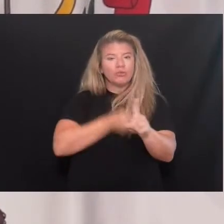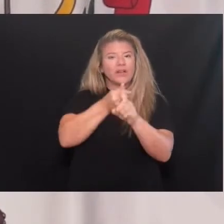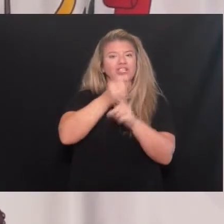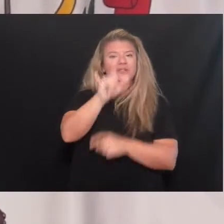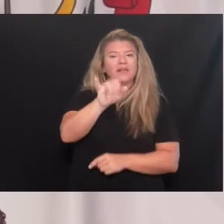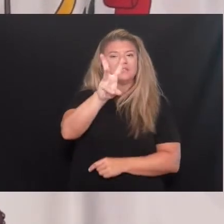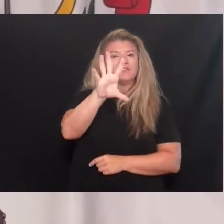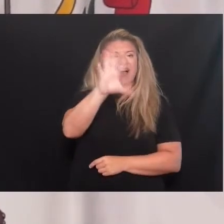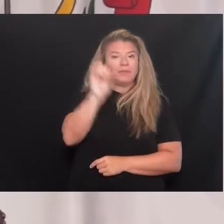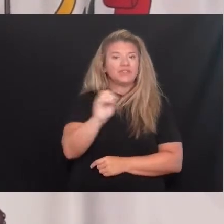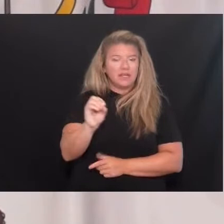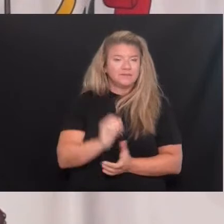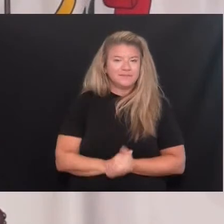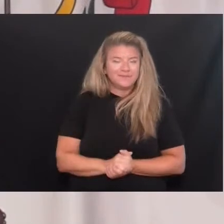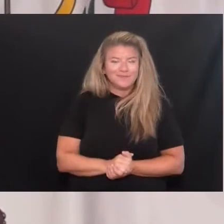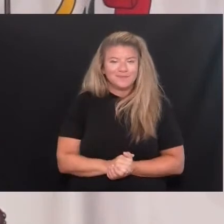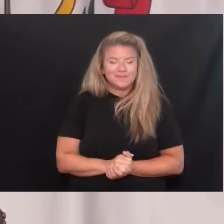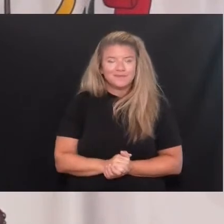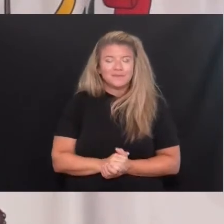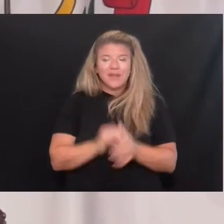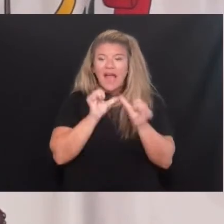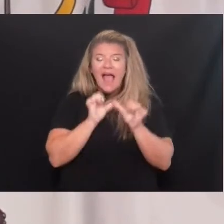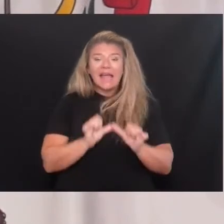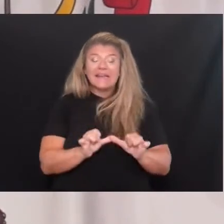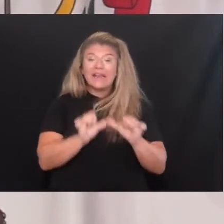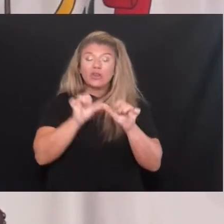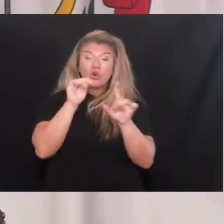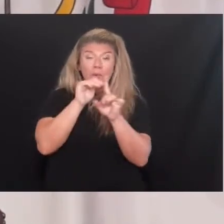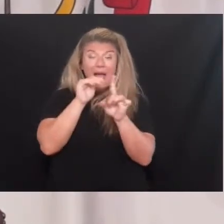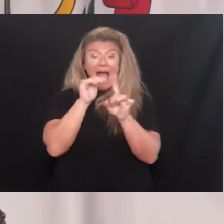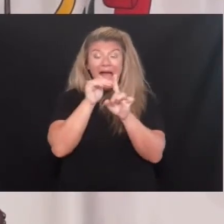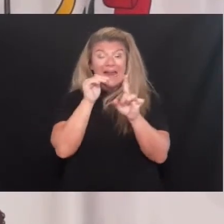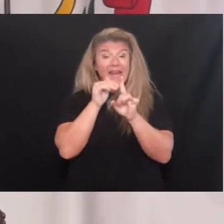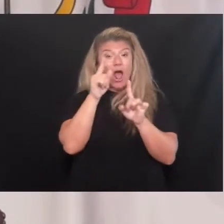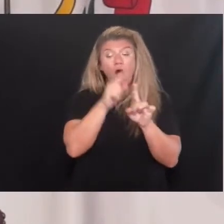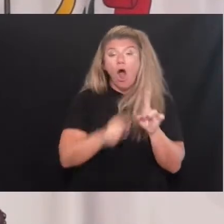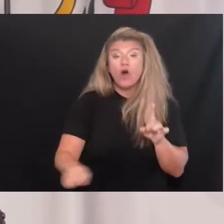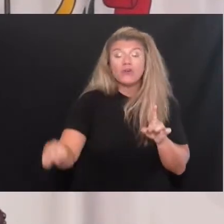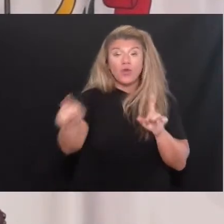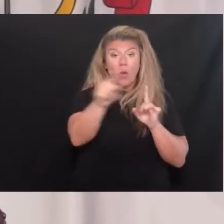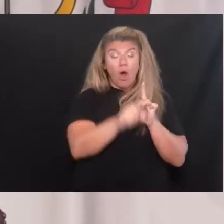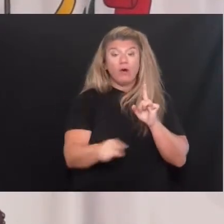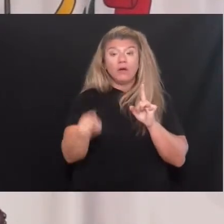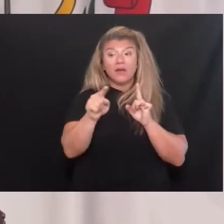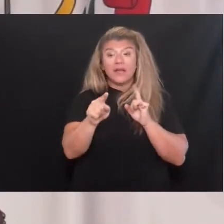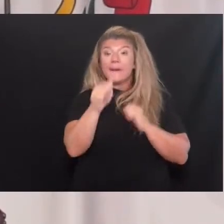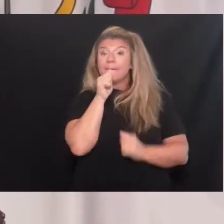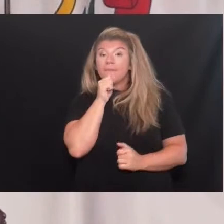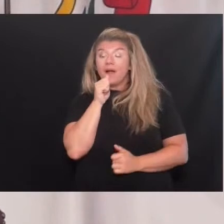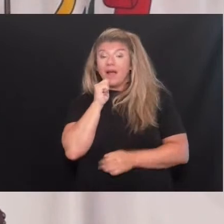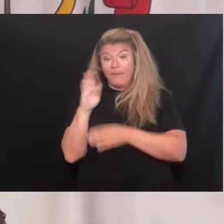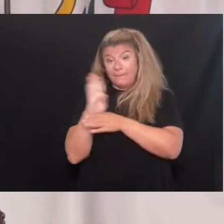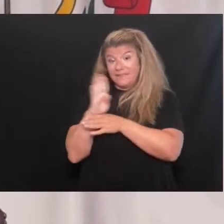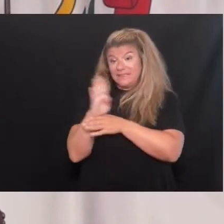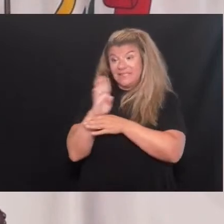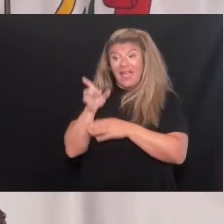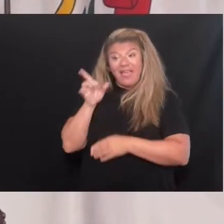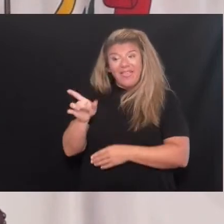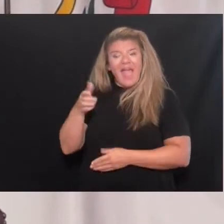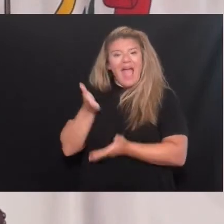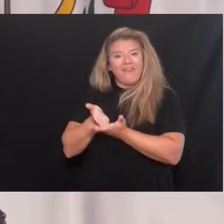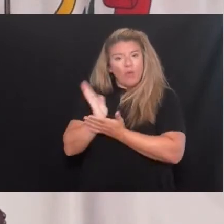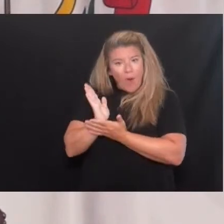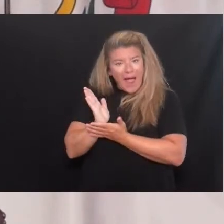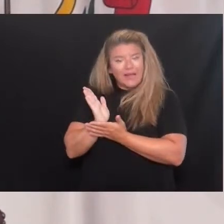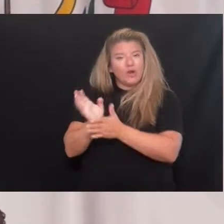65%. You know, I continue to remind everyone out there that private businesses have the right to